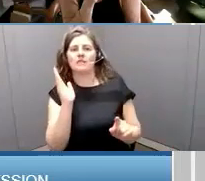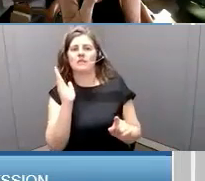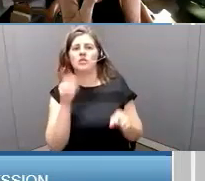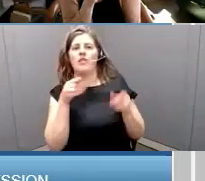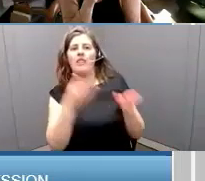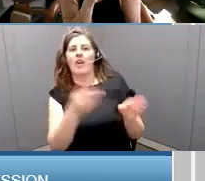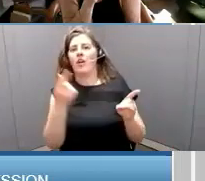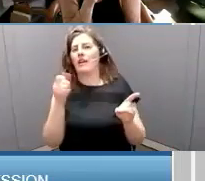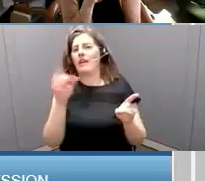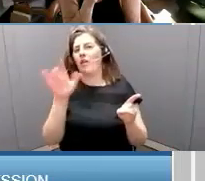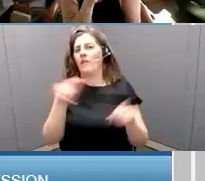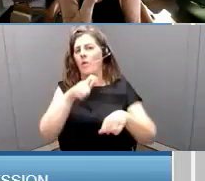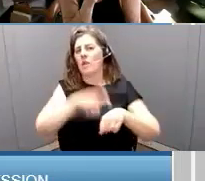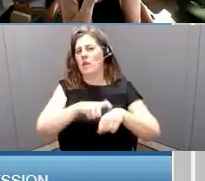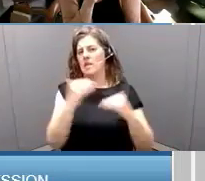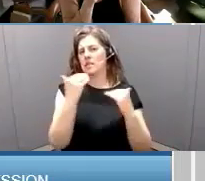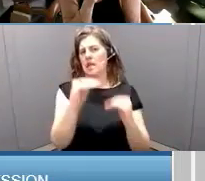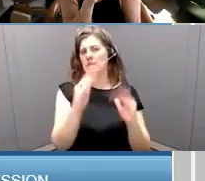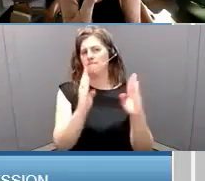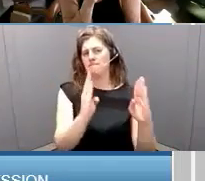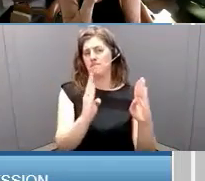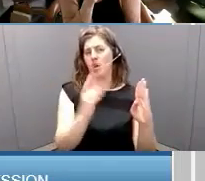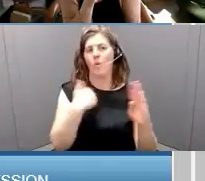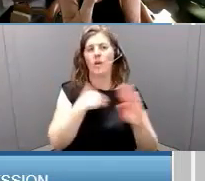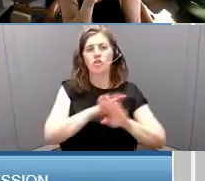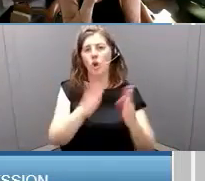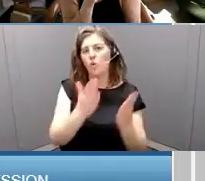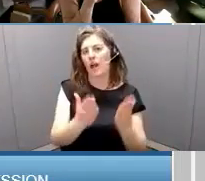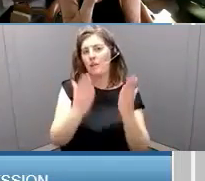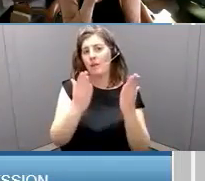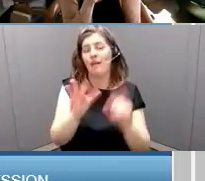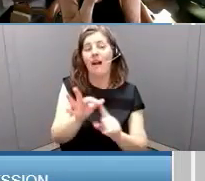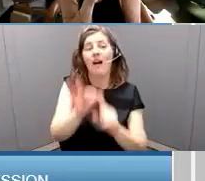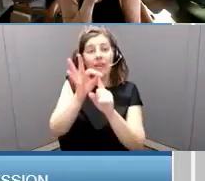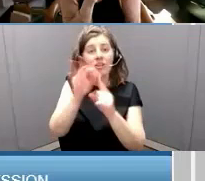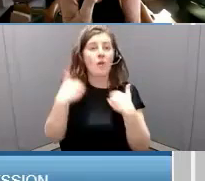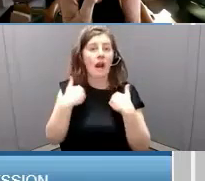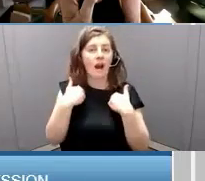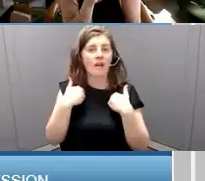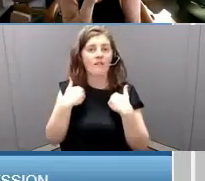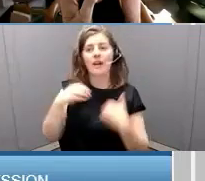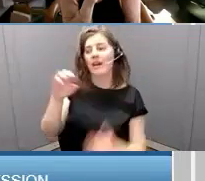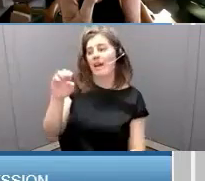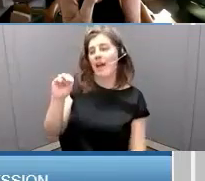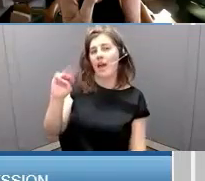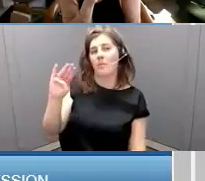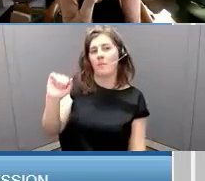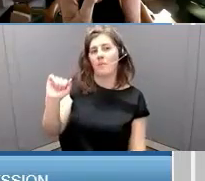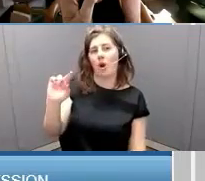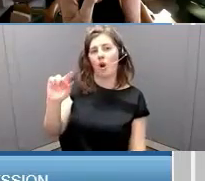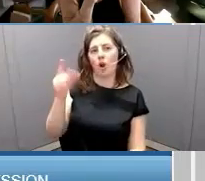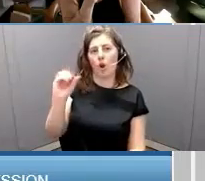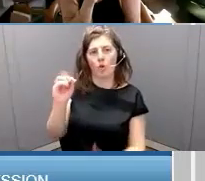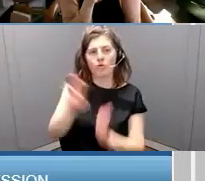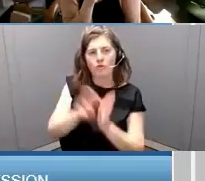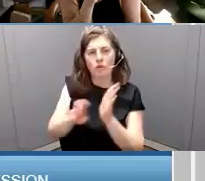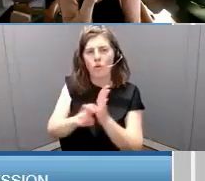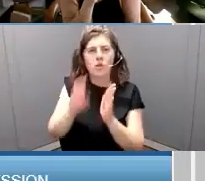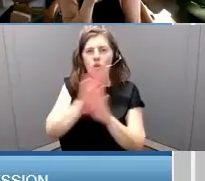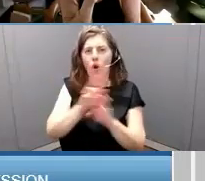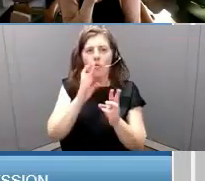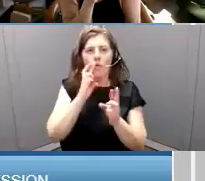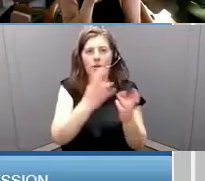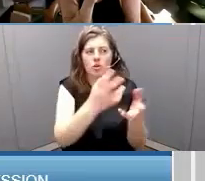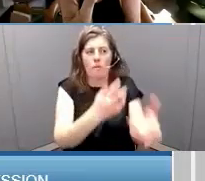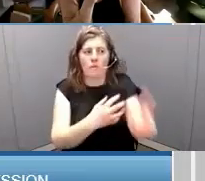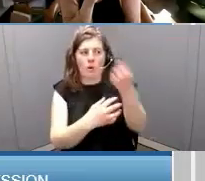gallery for a certain amount of time. We don't recommend, unless you have embargoed research, we don't recommend that you pull your